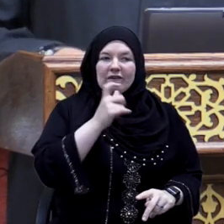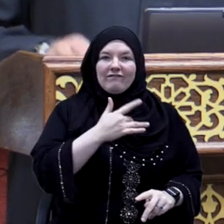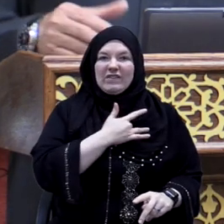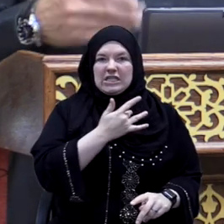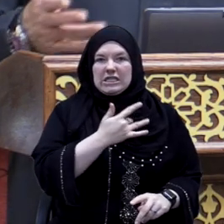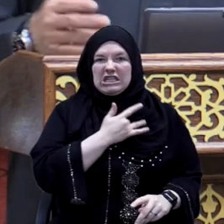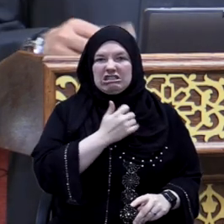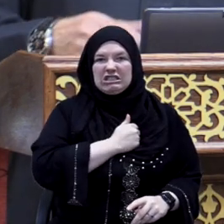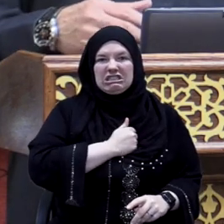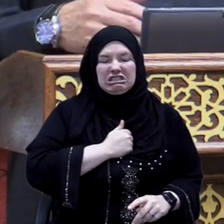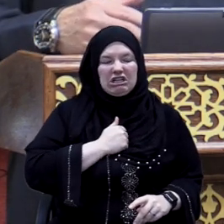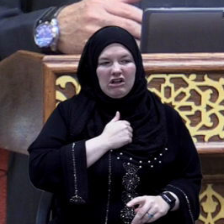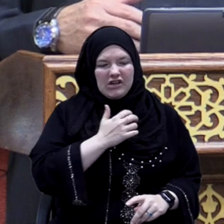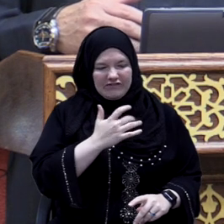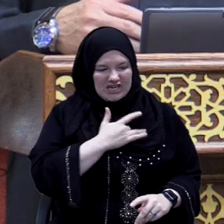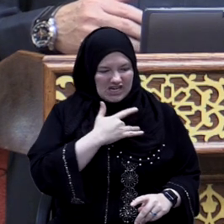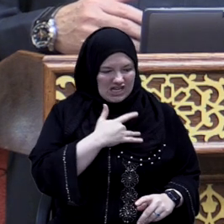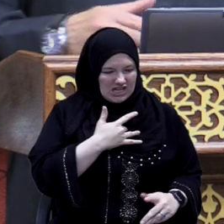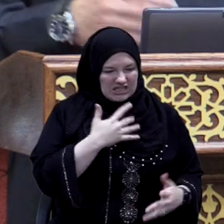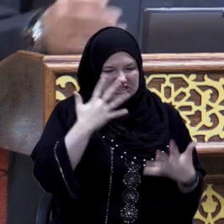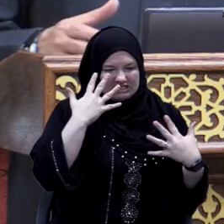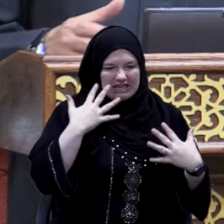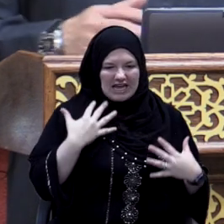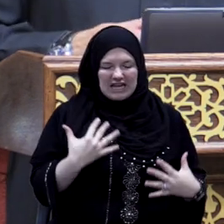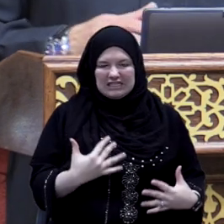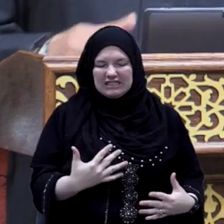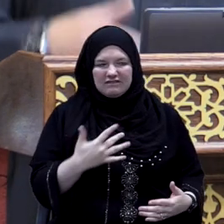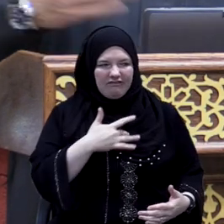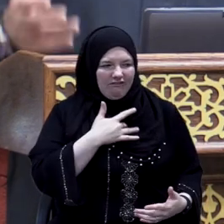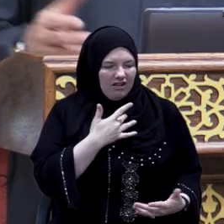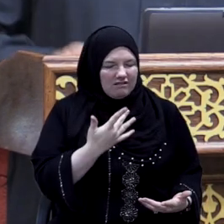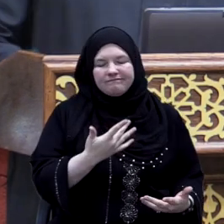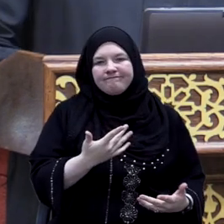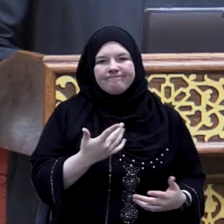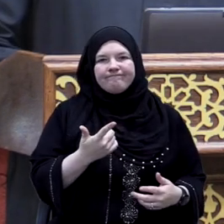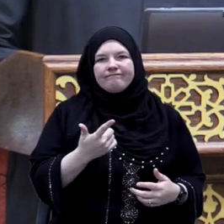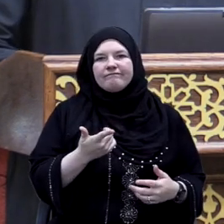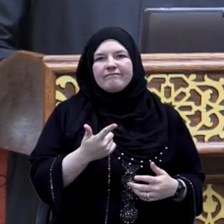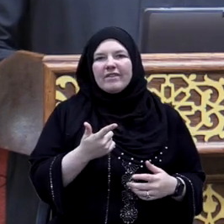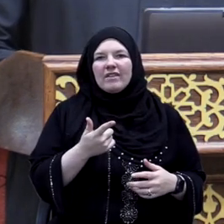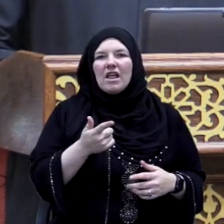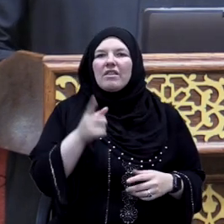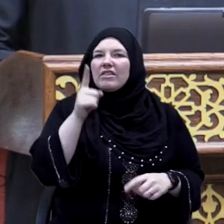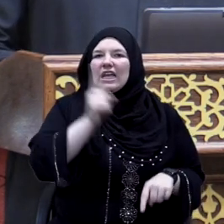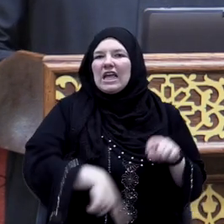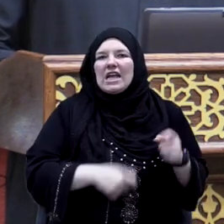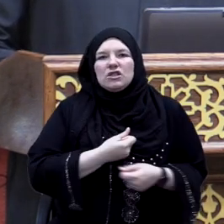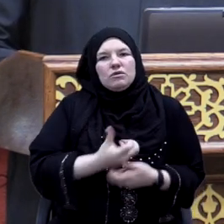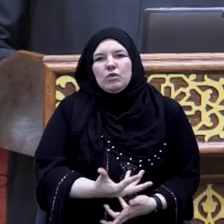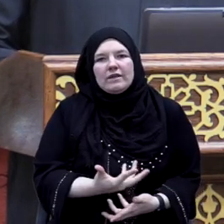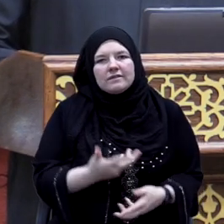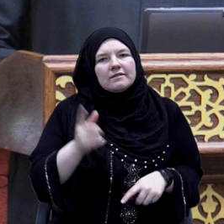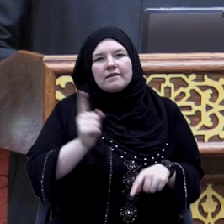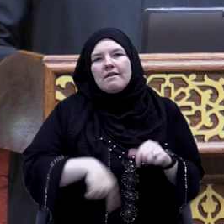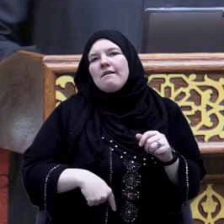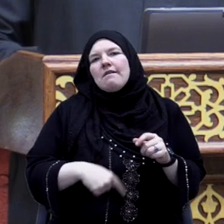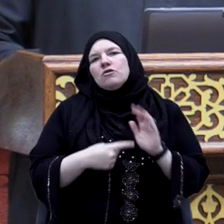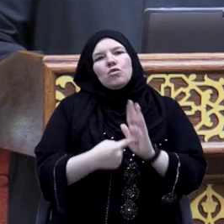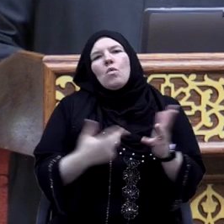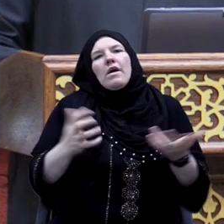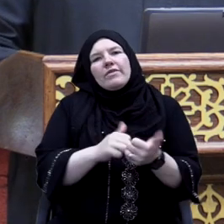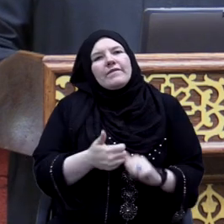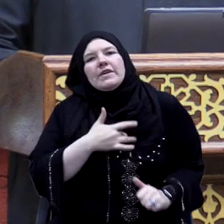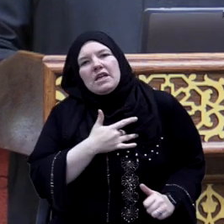They cannot speak, they cannot complain, they cannot challenge what they are facing.